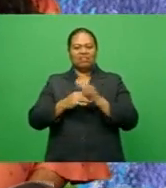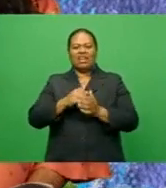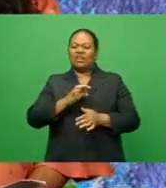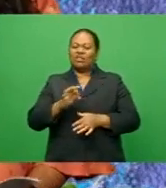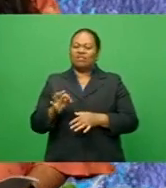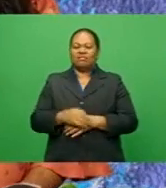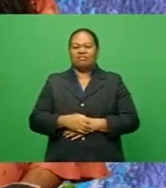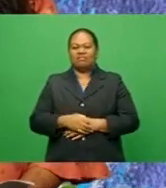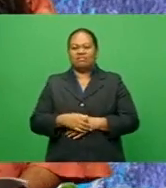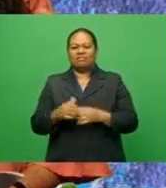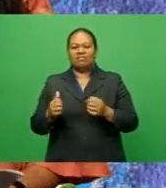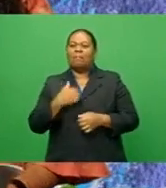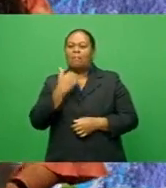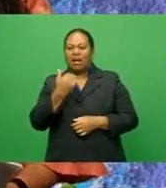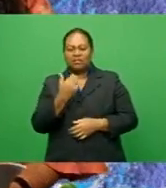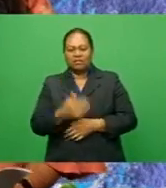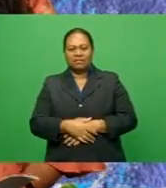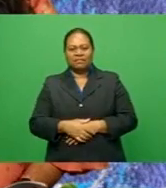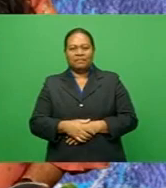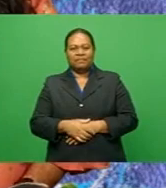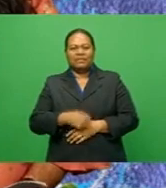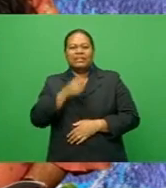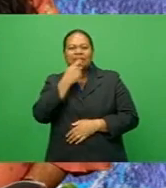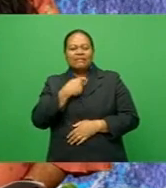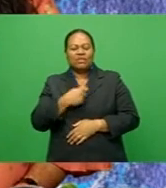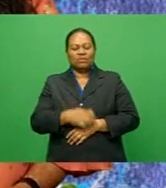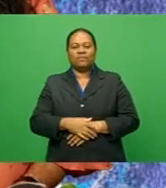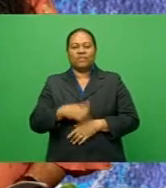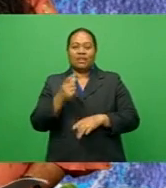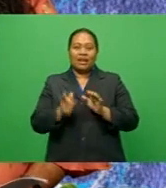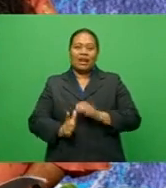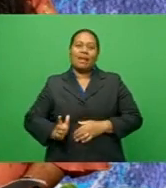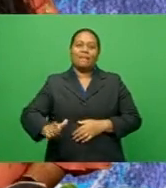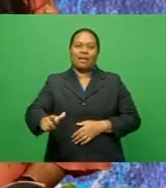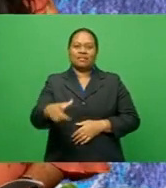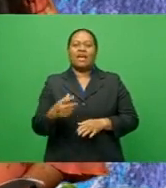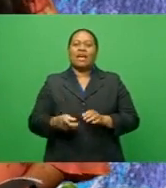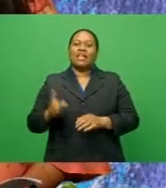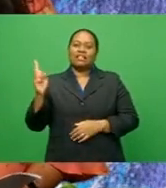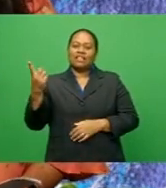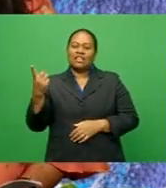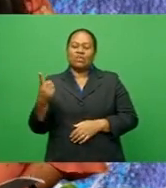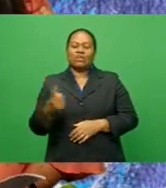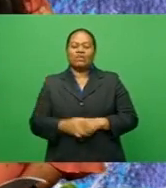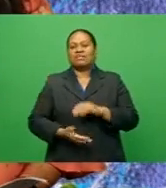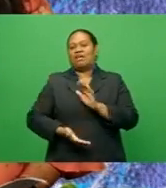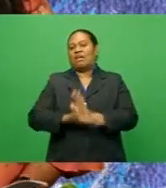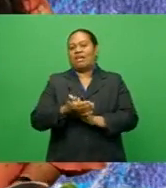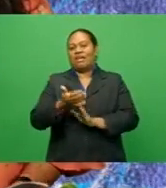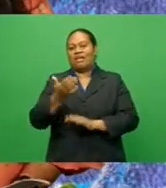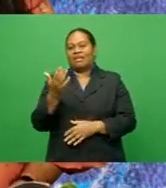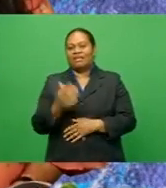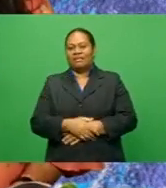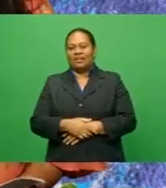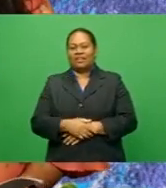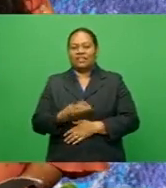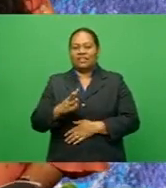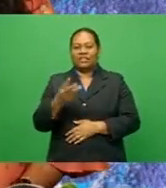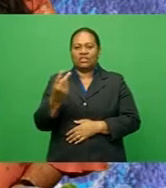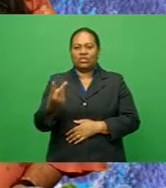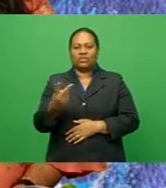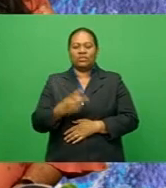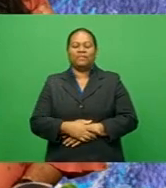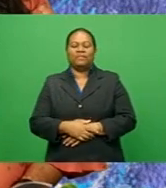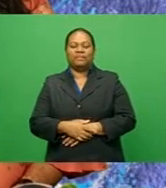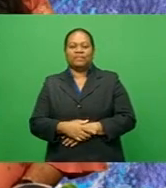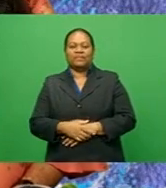of it. Tomorrow's temps, Lambasa will have highs of 32 degrees, pretty warm for the northerners. And looking further